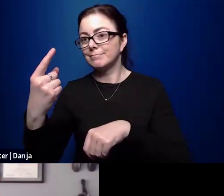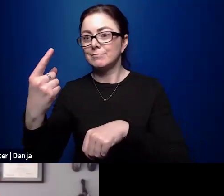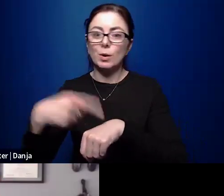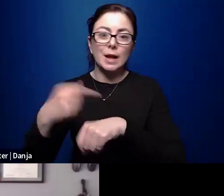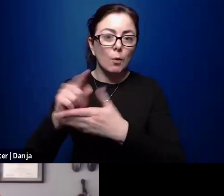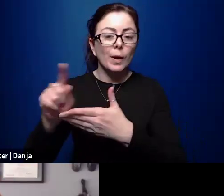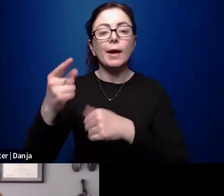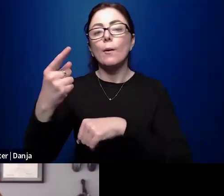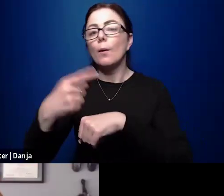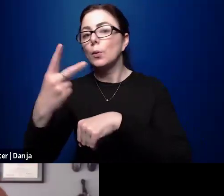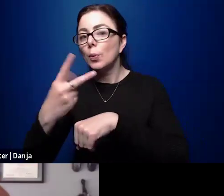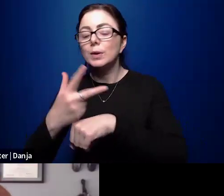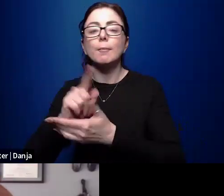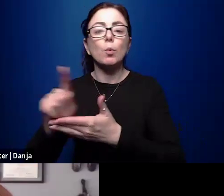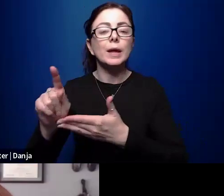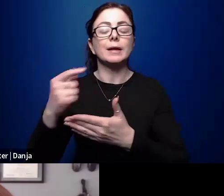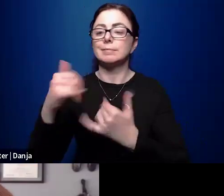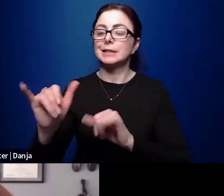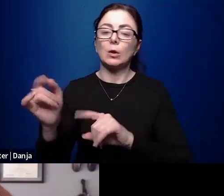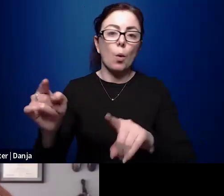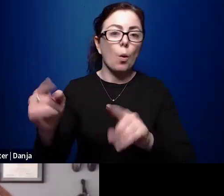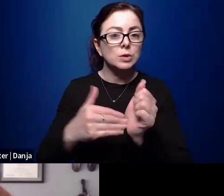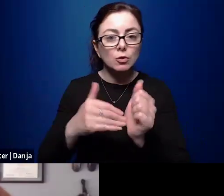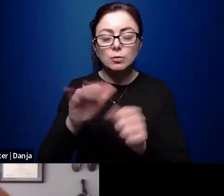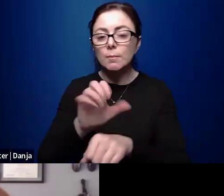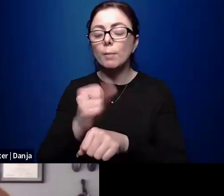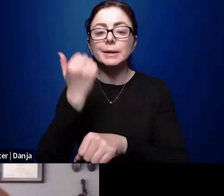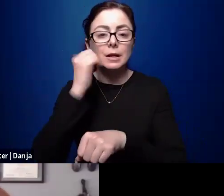doctor's appointments and dentist appointments and everything.